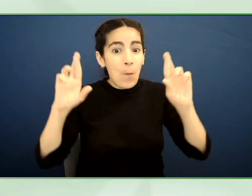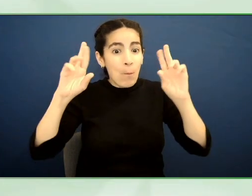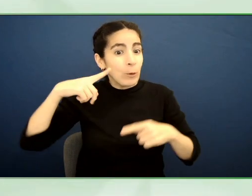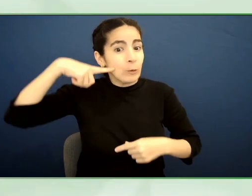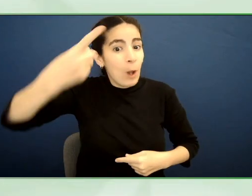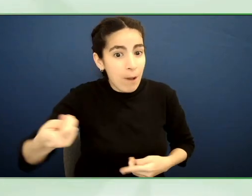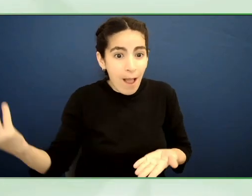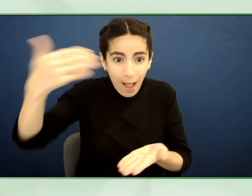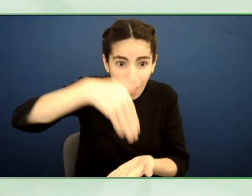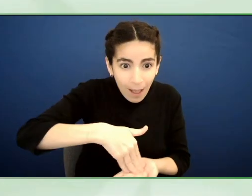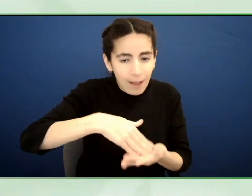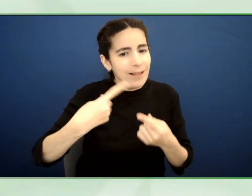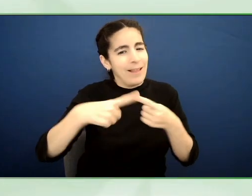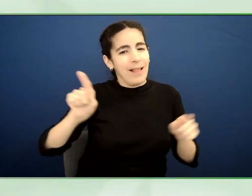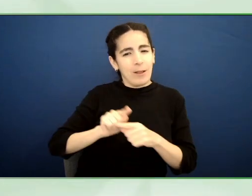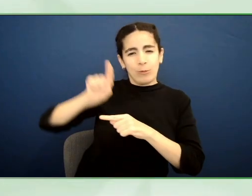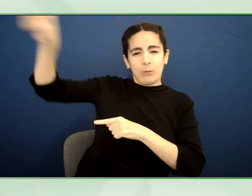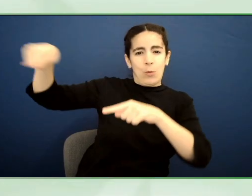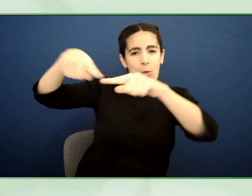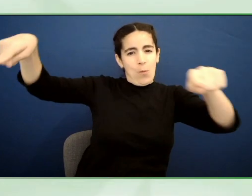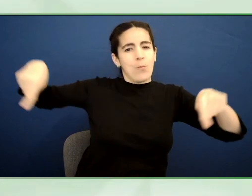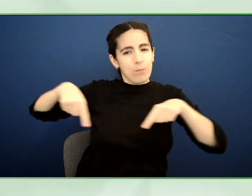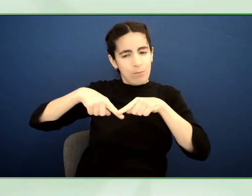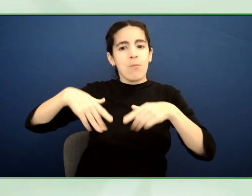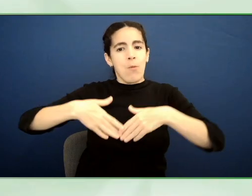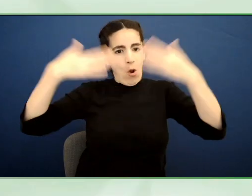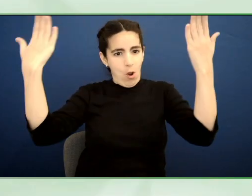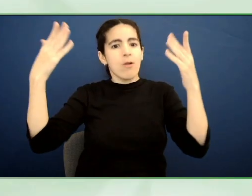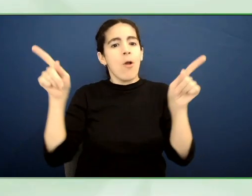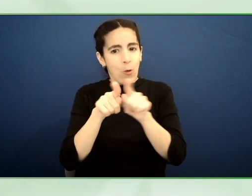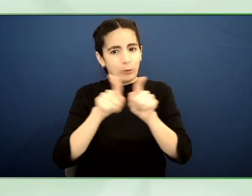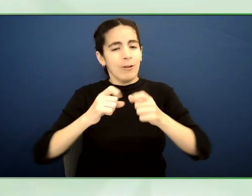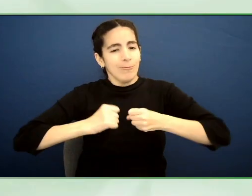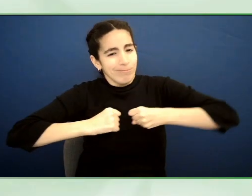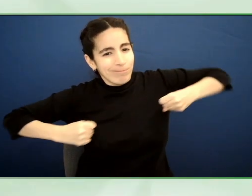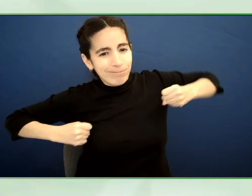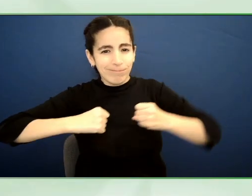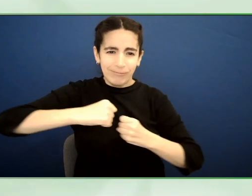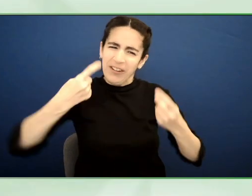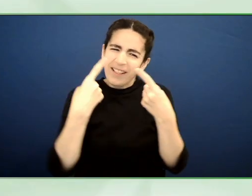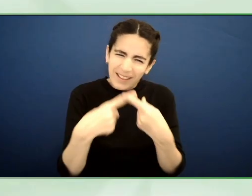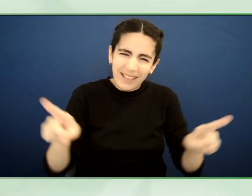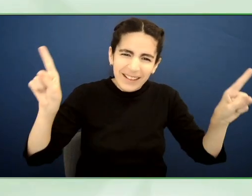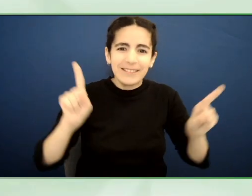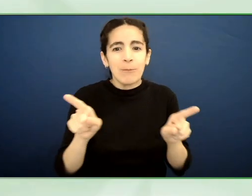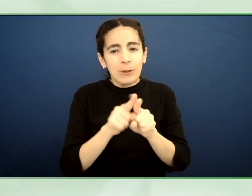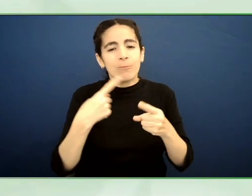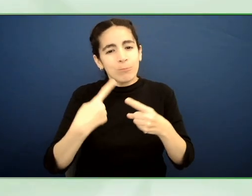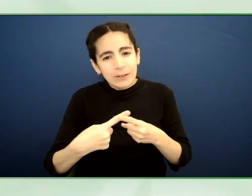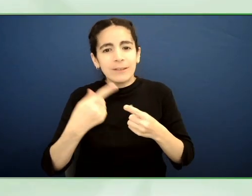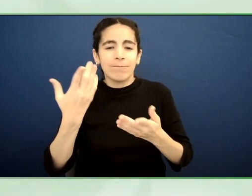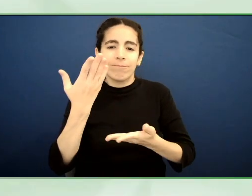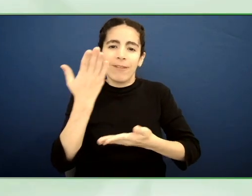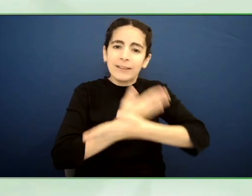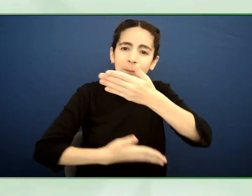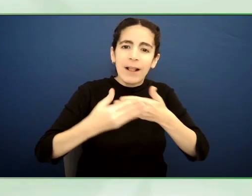talking about disabled leadership and that impact. Bring your friends. Come back, join us for some breathing and for some movement.